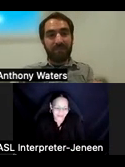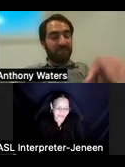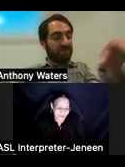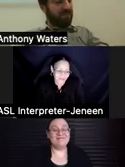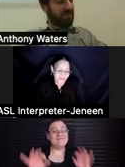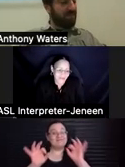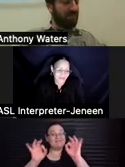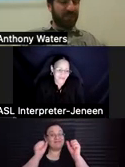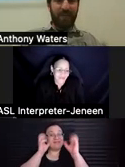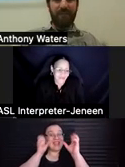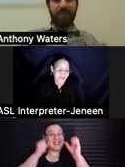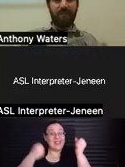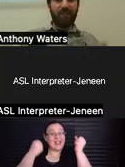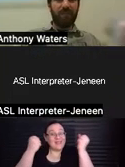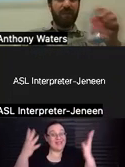lots of questions.